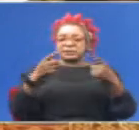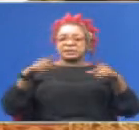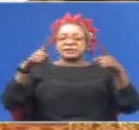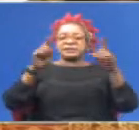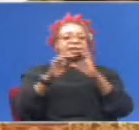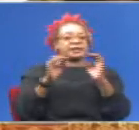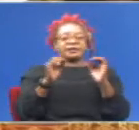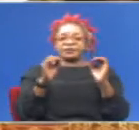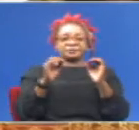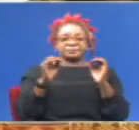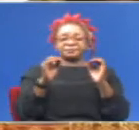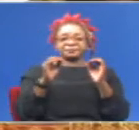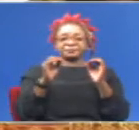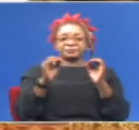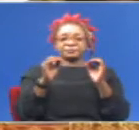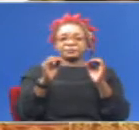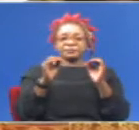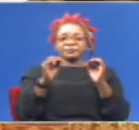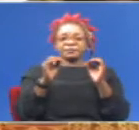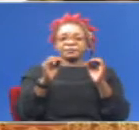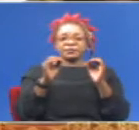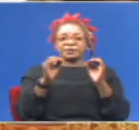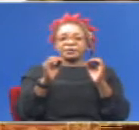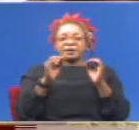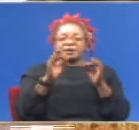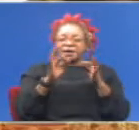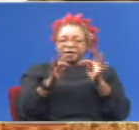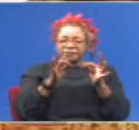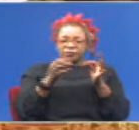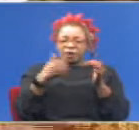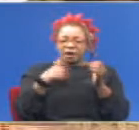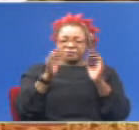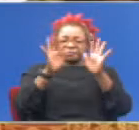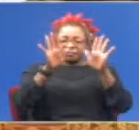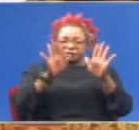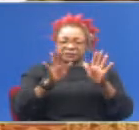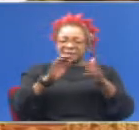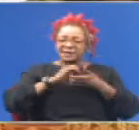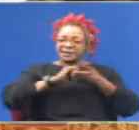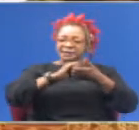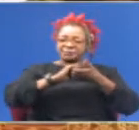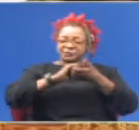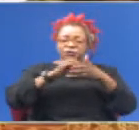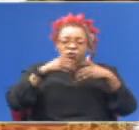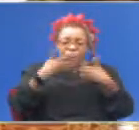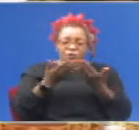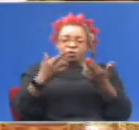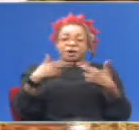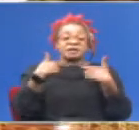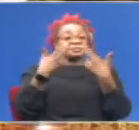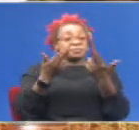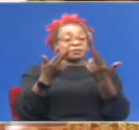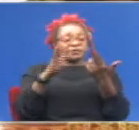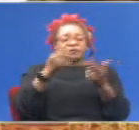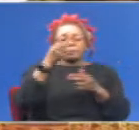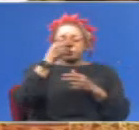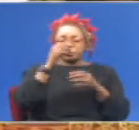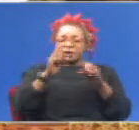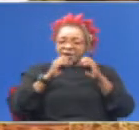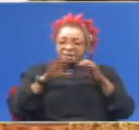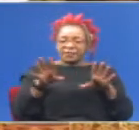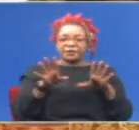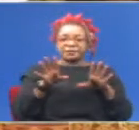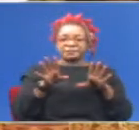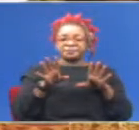Should there be no meaningful engagement or response from Hon Ruto